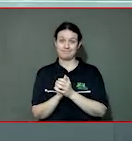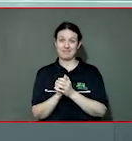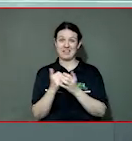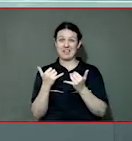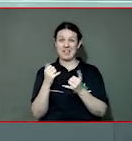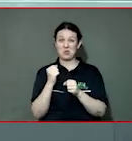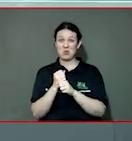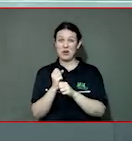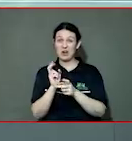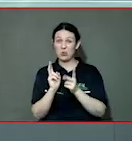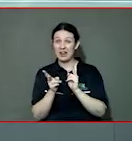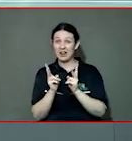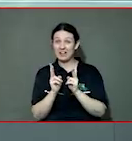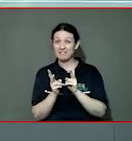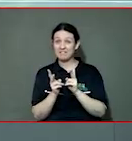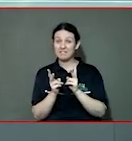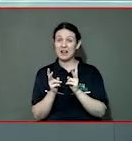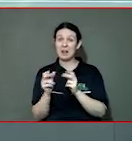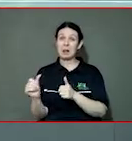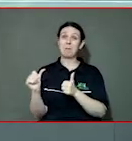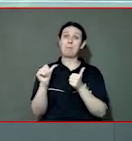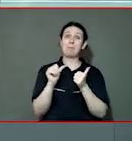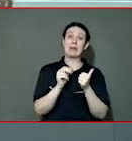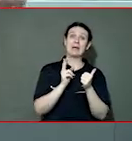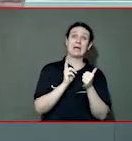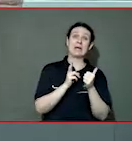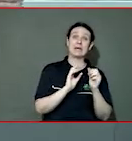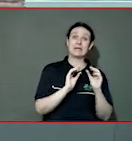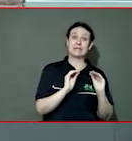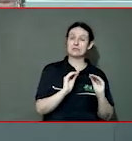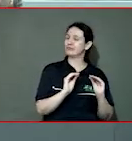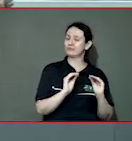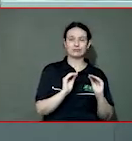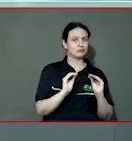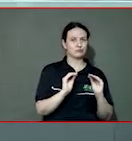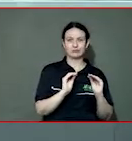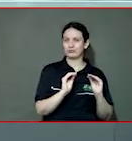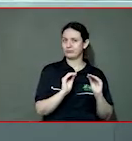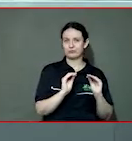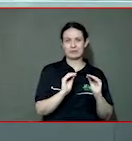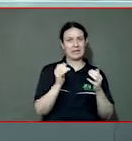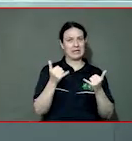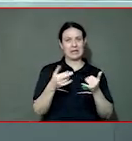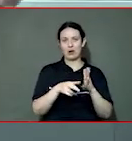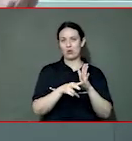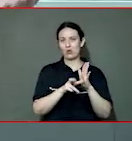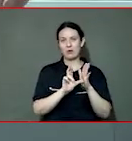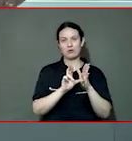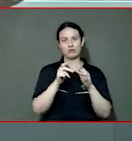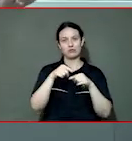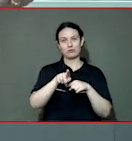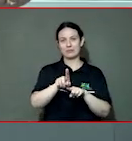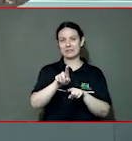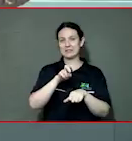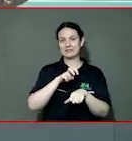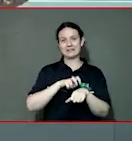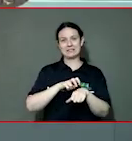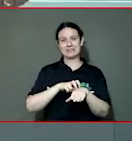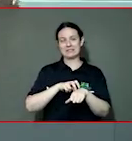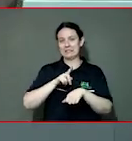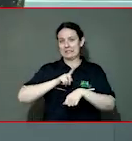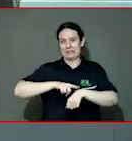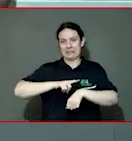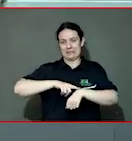grade 12 for redoing something. I didn't do well, so we're going to redo it. There's just not the